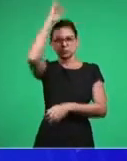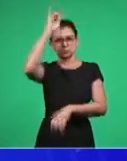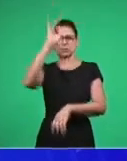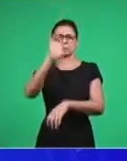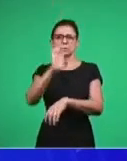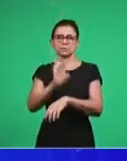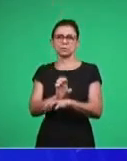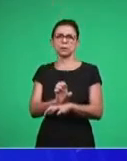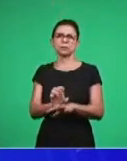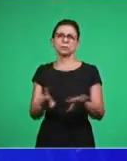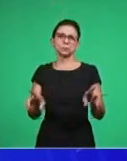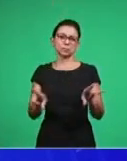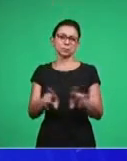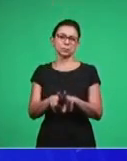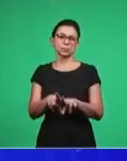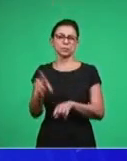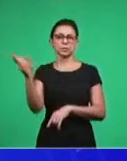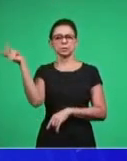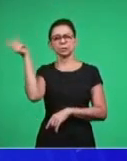Evangelizations.